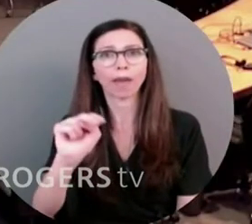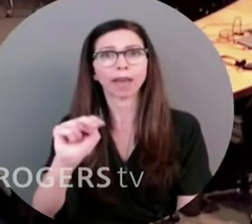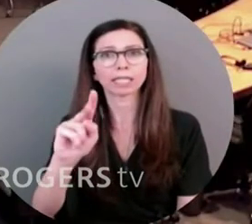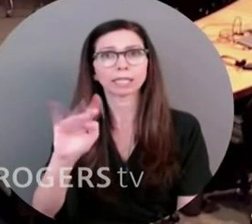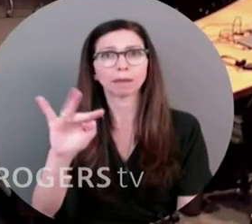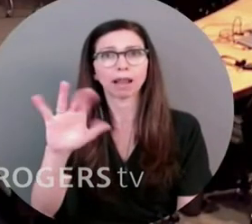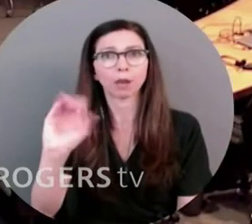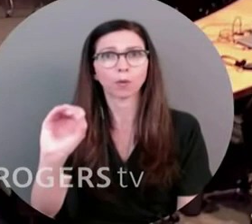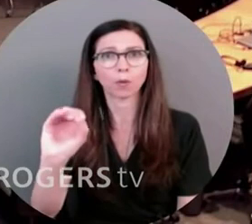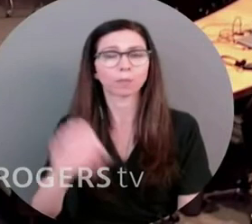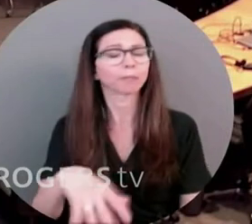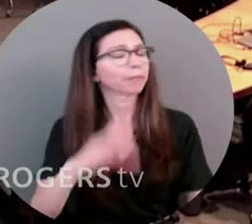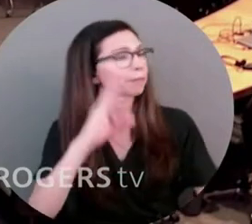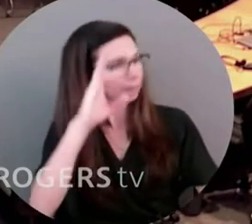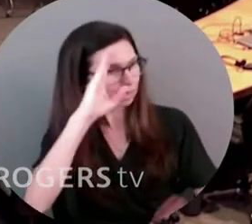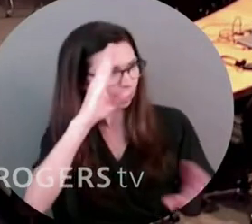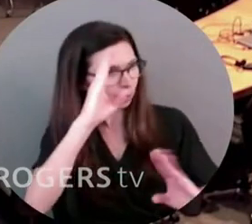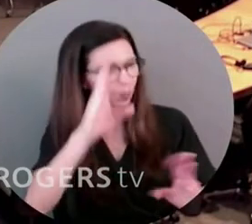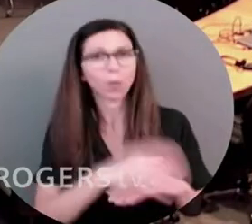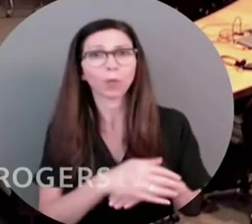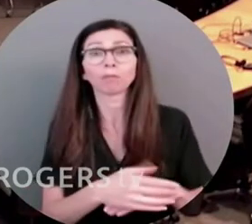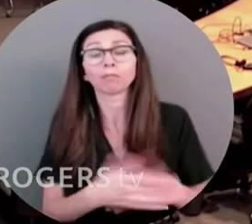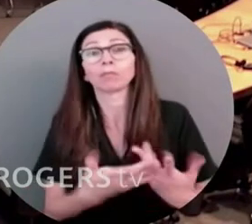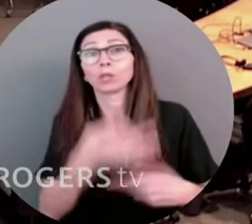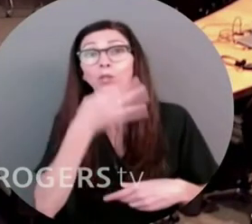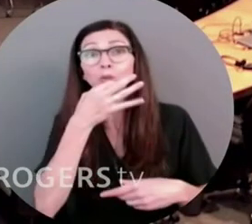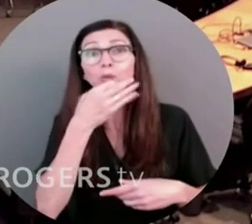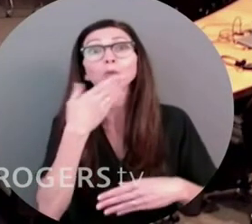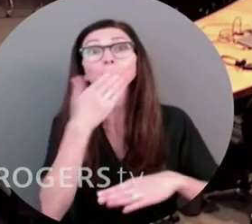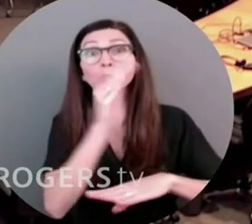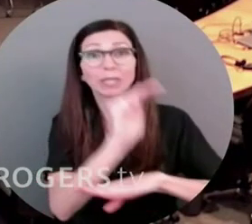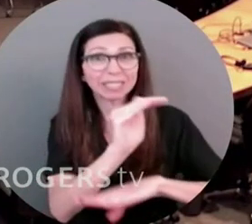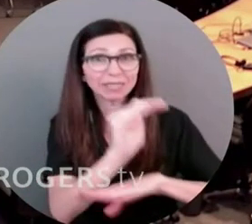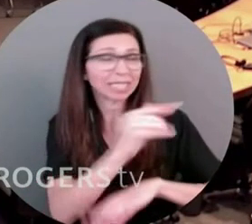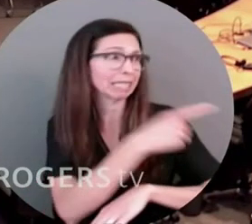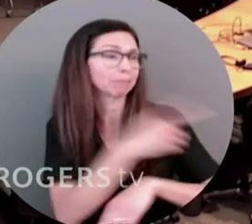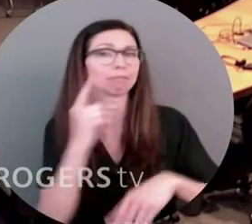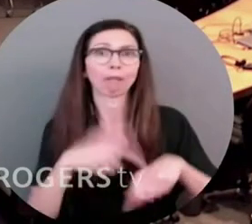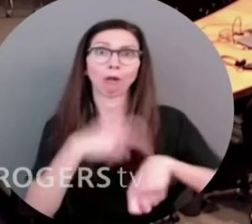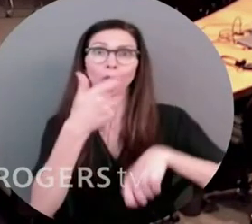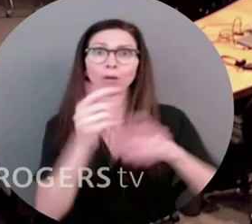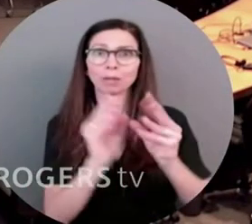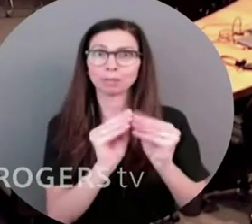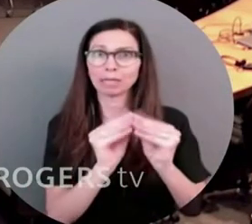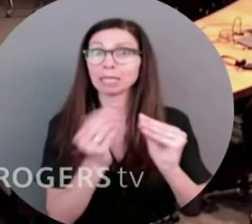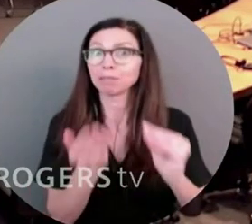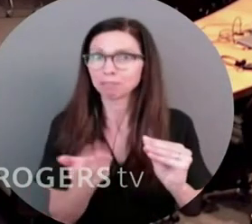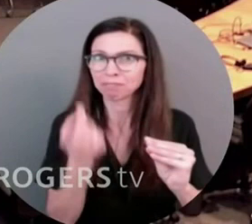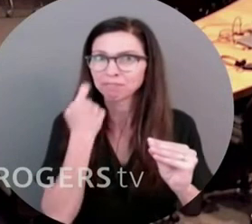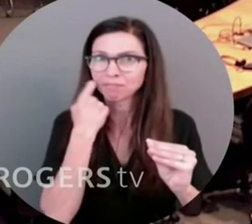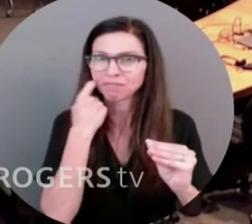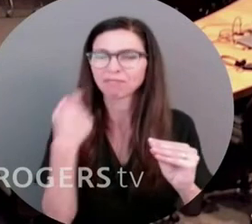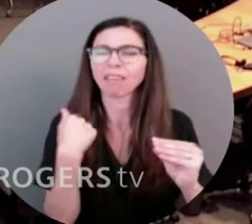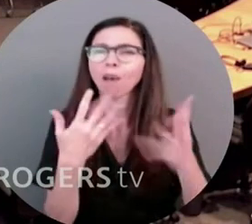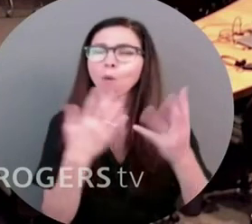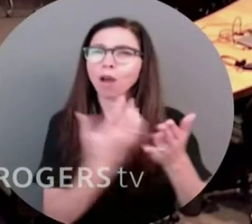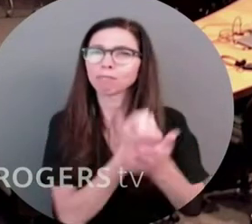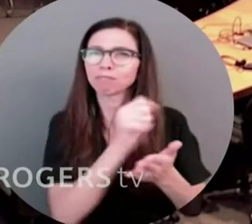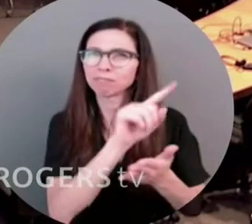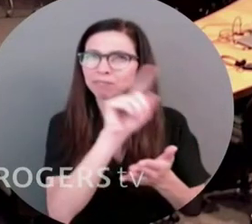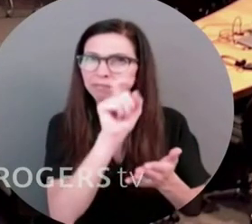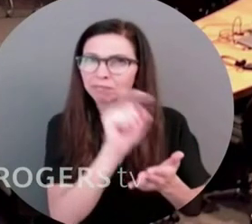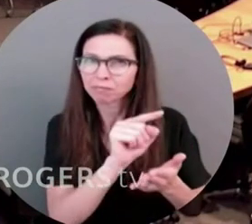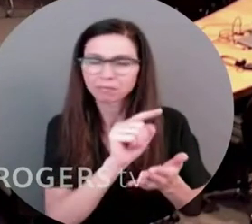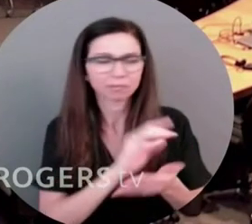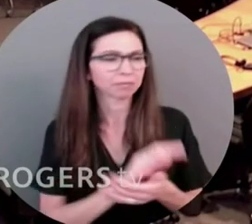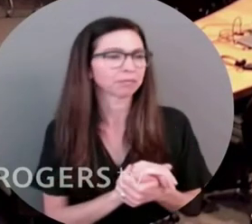Hello, good evening. Almost good evening, I guess, everybody. That's a long meeting. I would like to ask, I guess, about